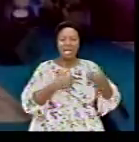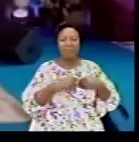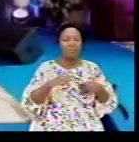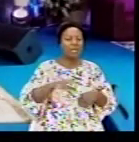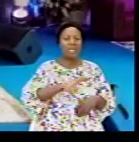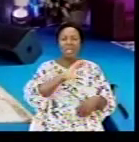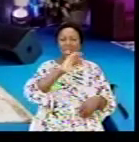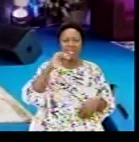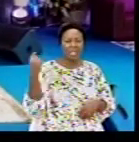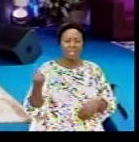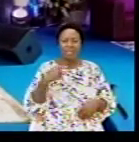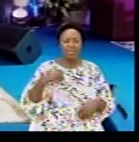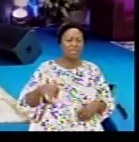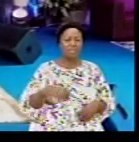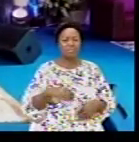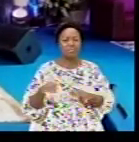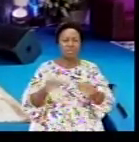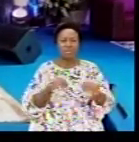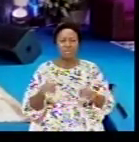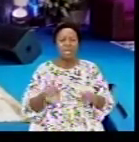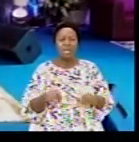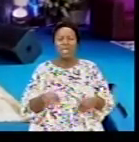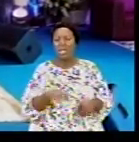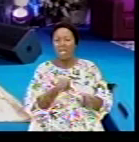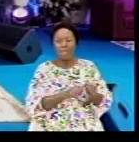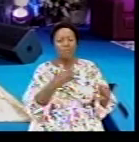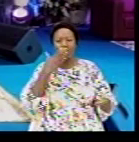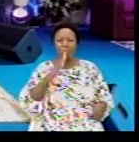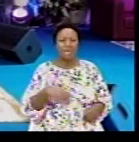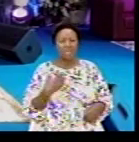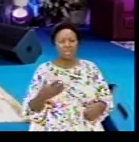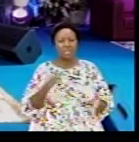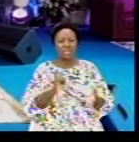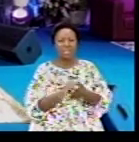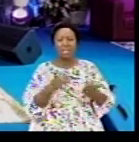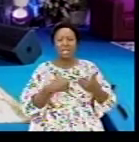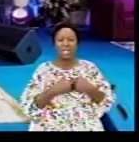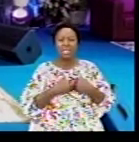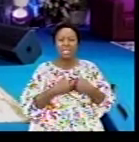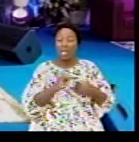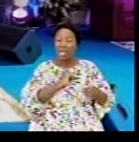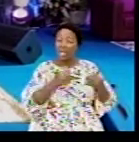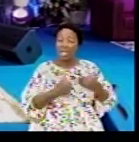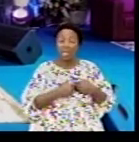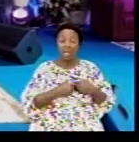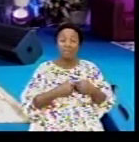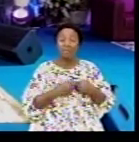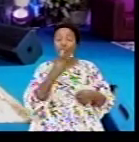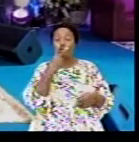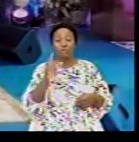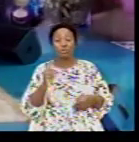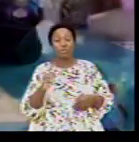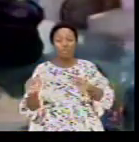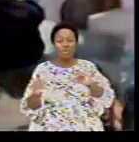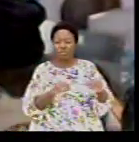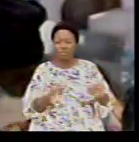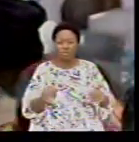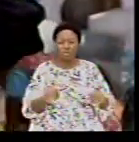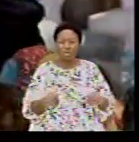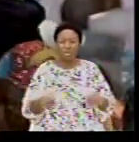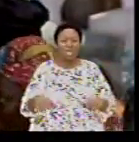done. Every bad thing I've ever smoked, drunk. Any